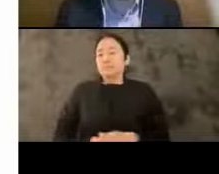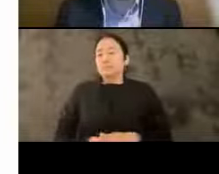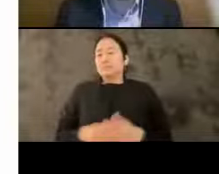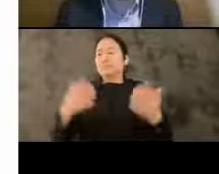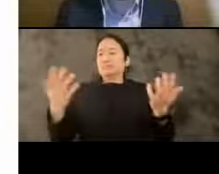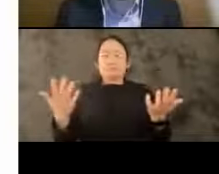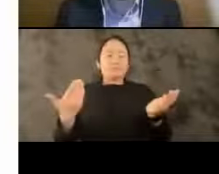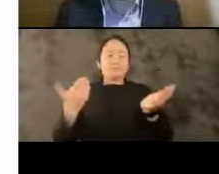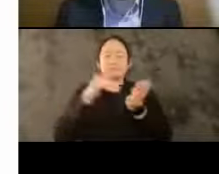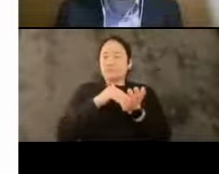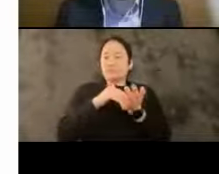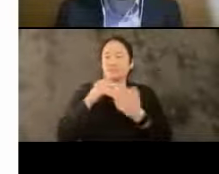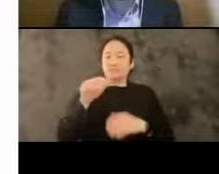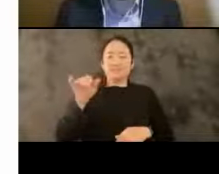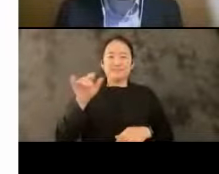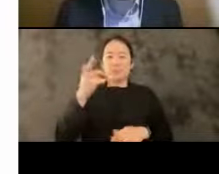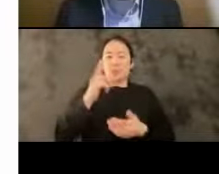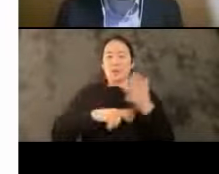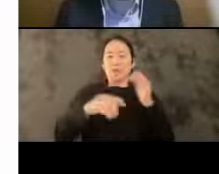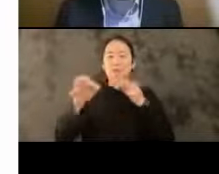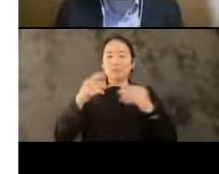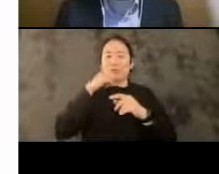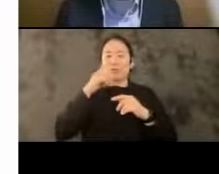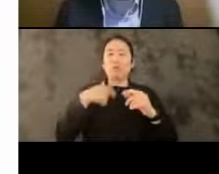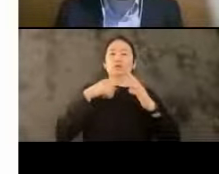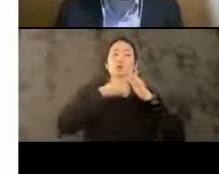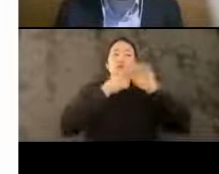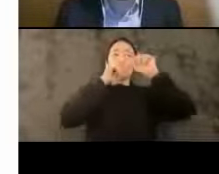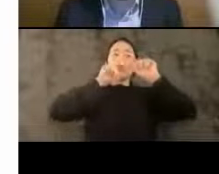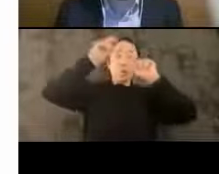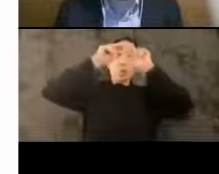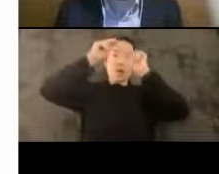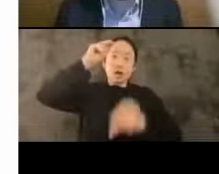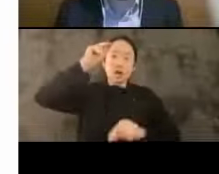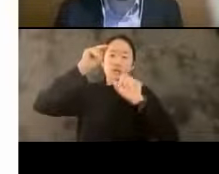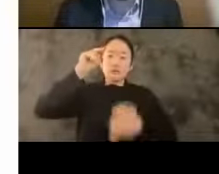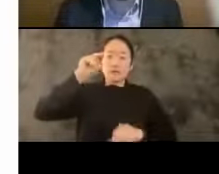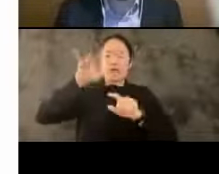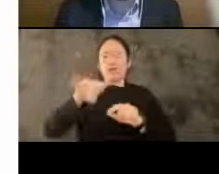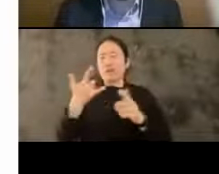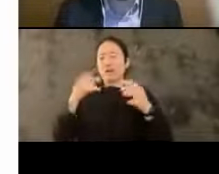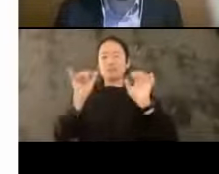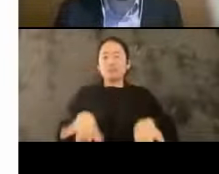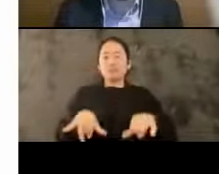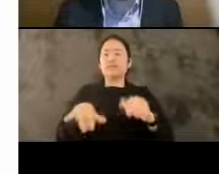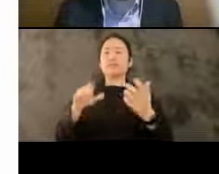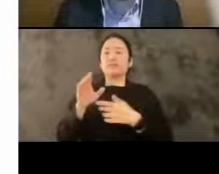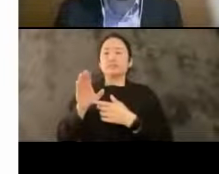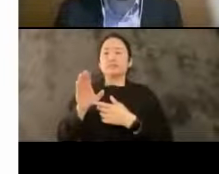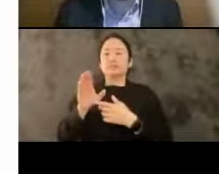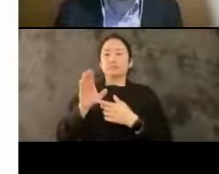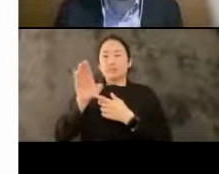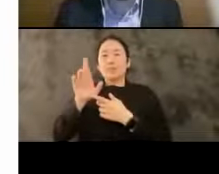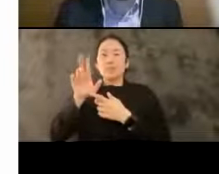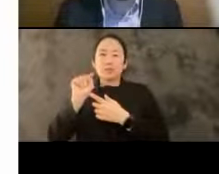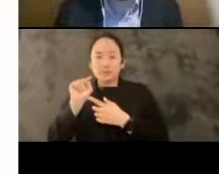same route options would be available for Bus Rapid Transit, except on rail on the 30th Street